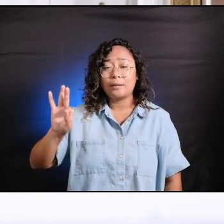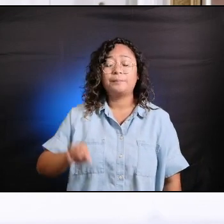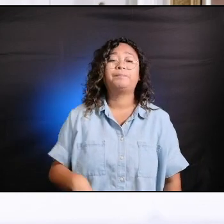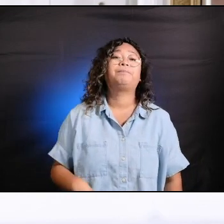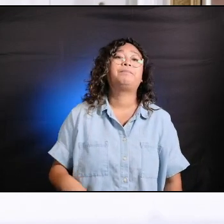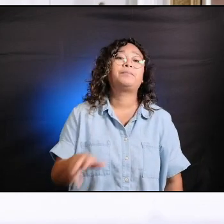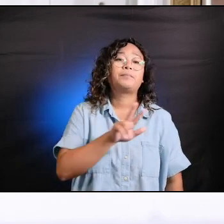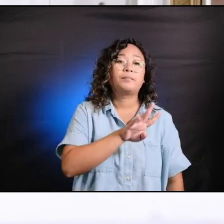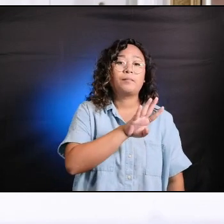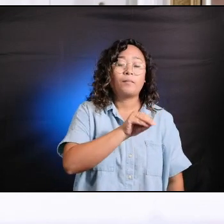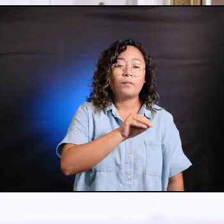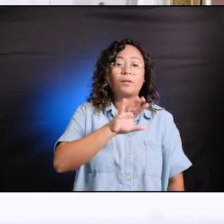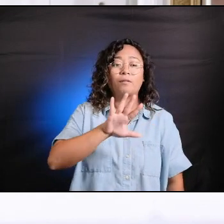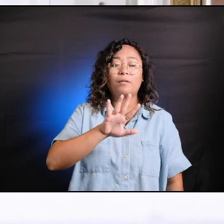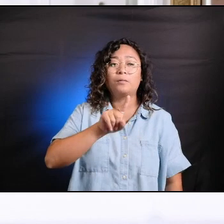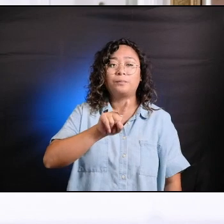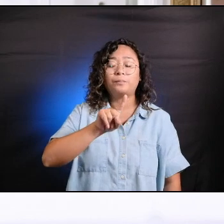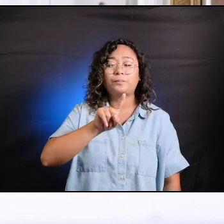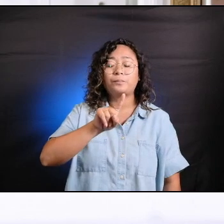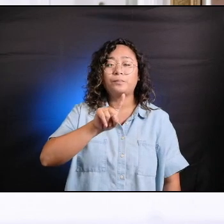340-512-6299,